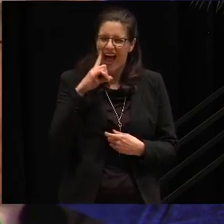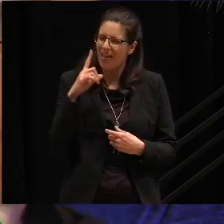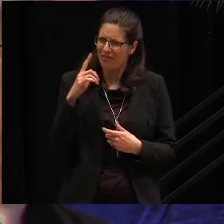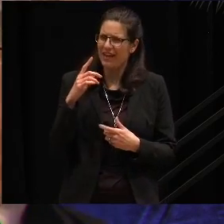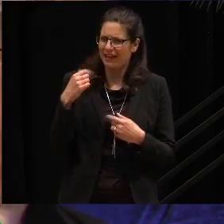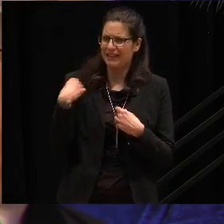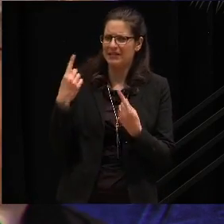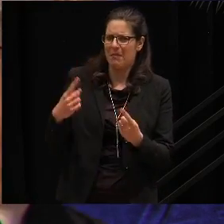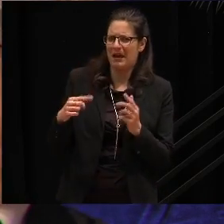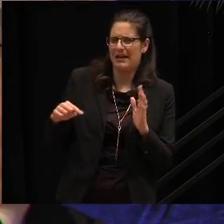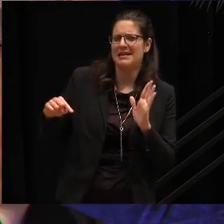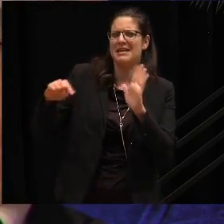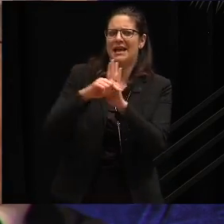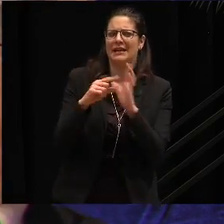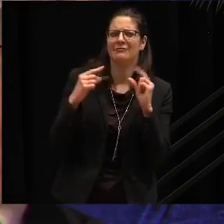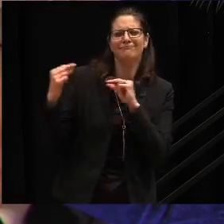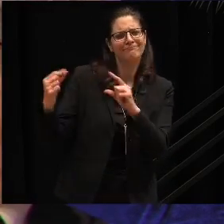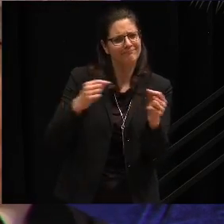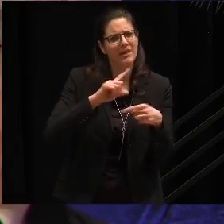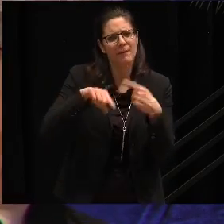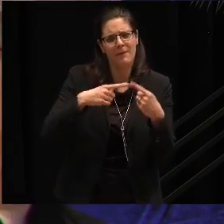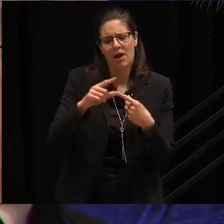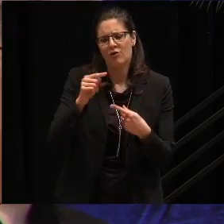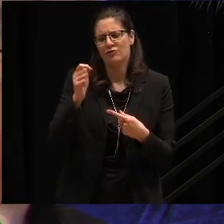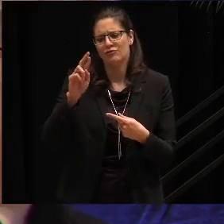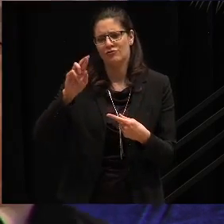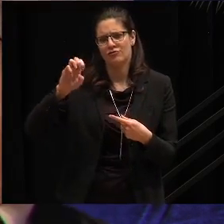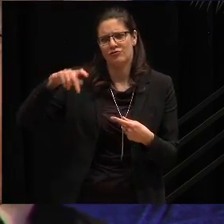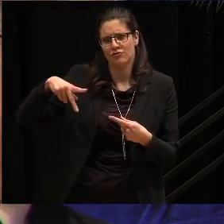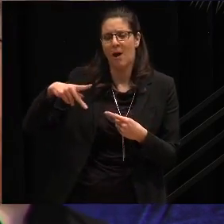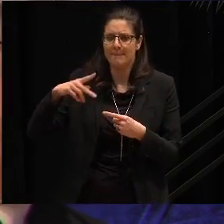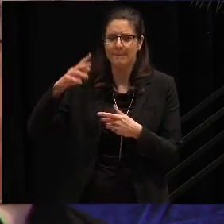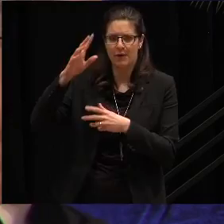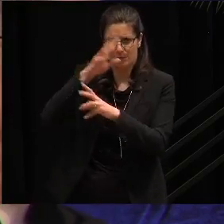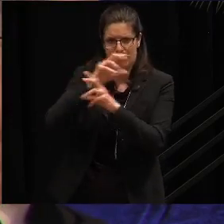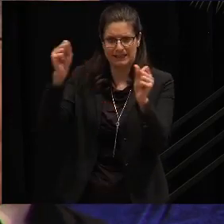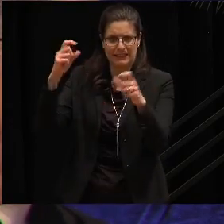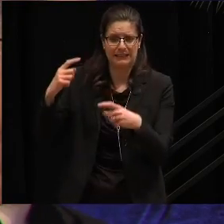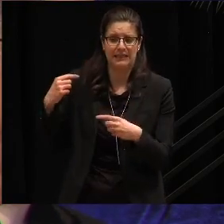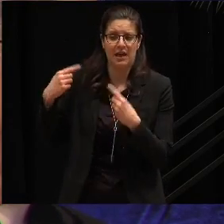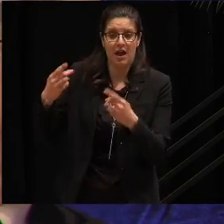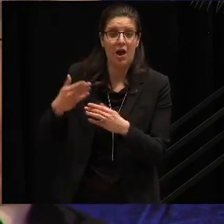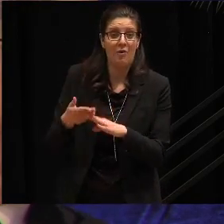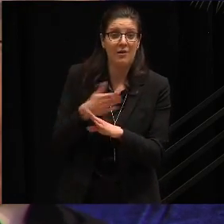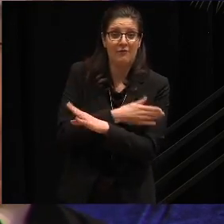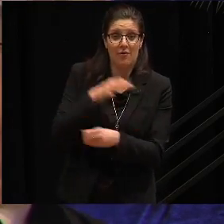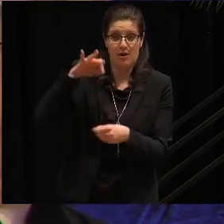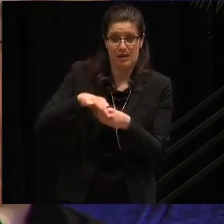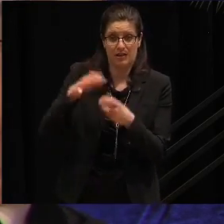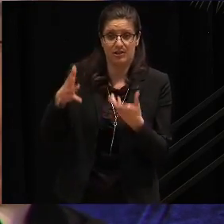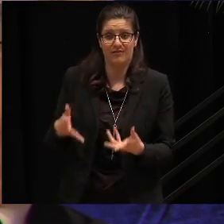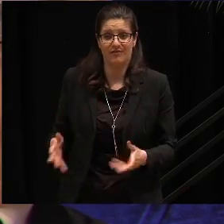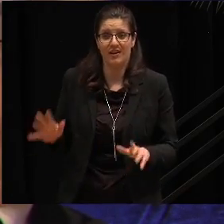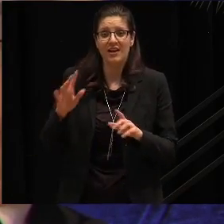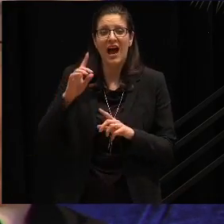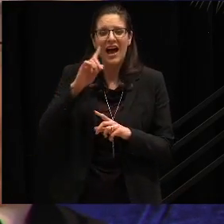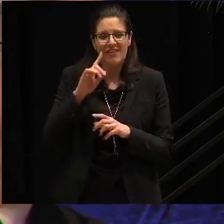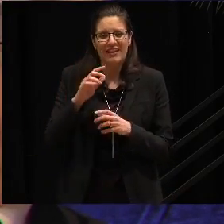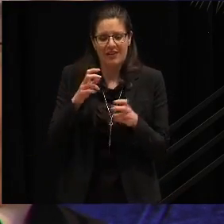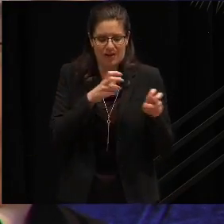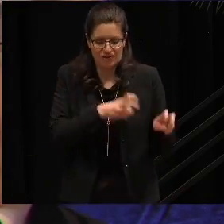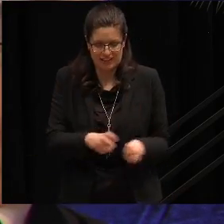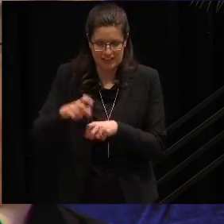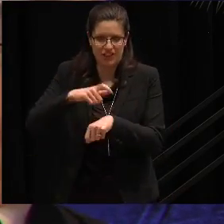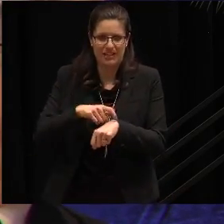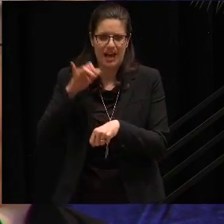cloud over the Trump presidency since even before it began. You know, it was even in that transition time after the election that dark cloud